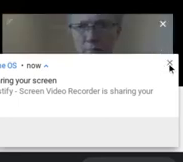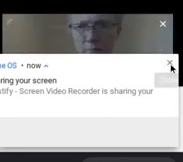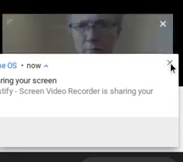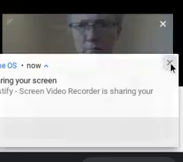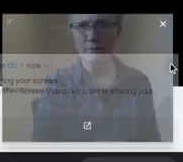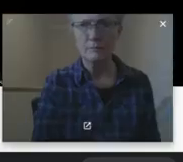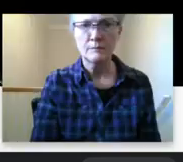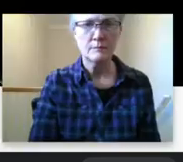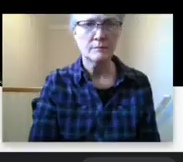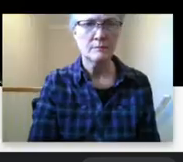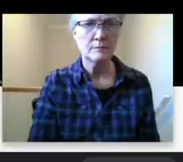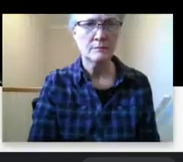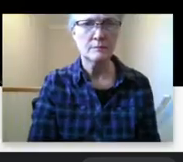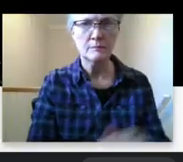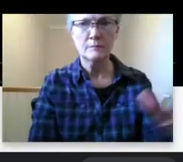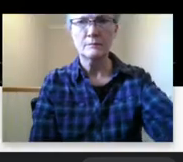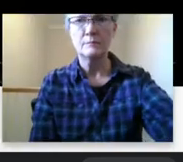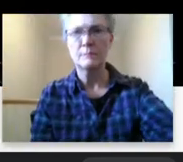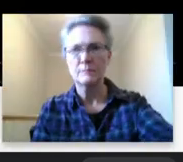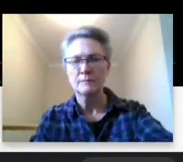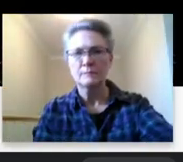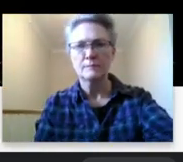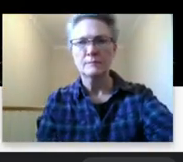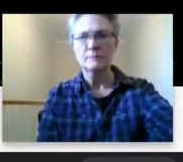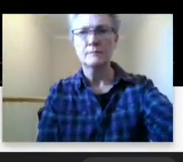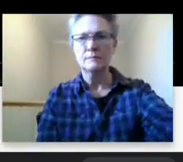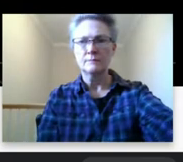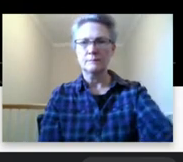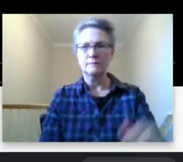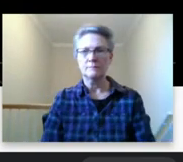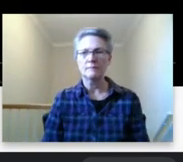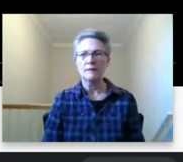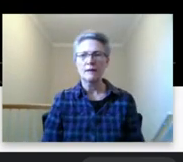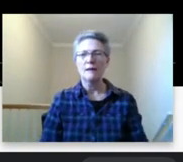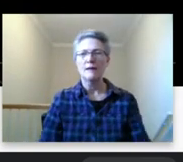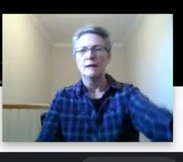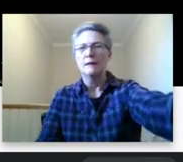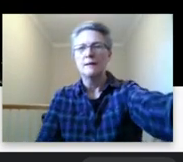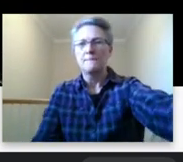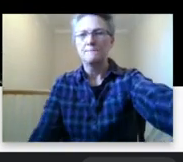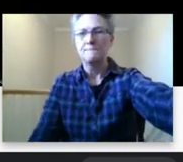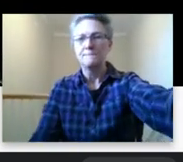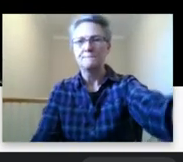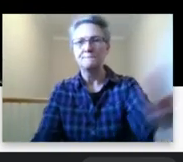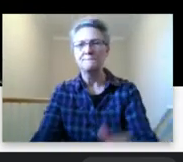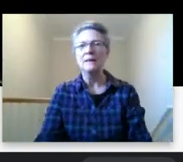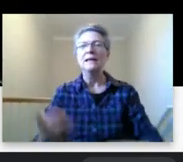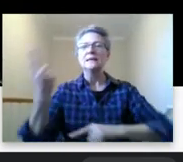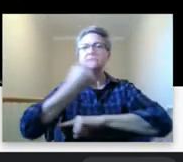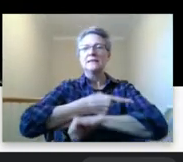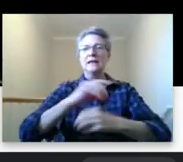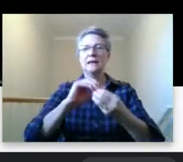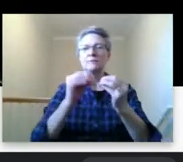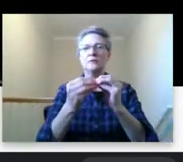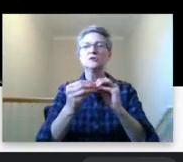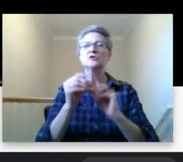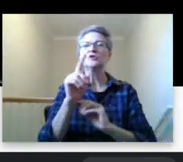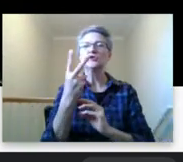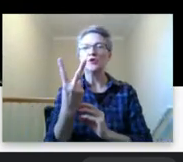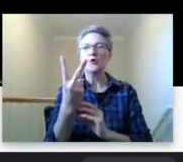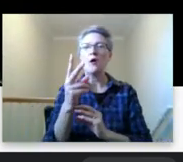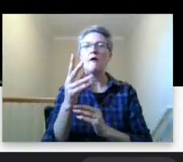number 2 of Bobcat gear. Got on my red Bobcat shirt for today. So I hope you've got on